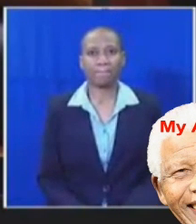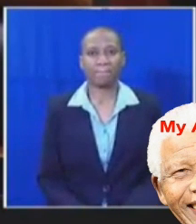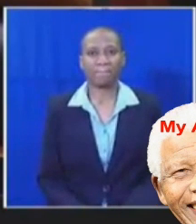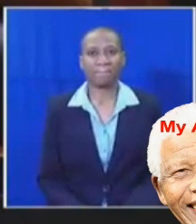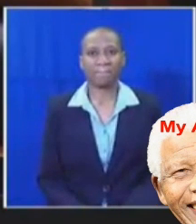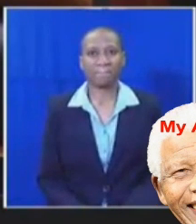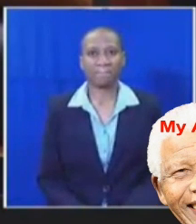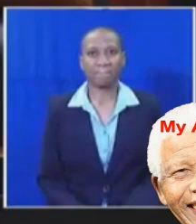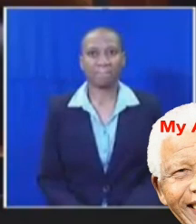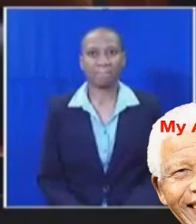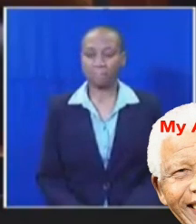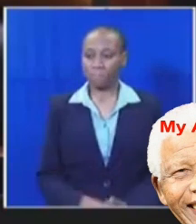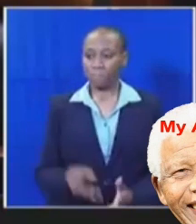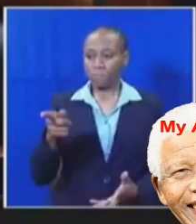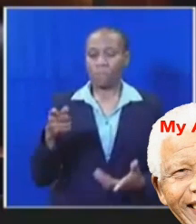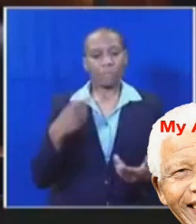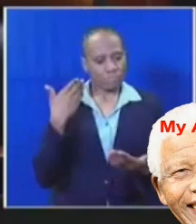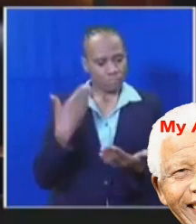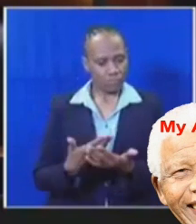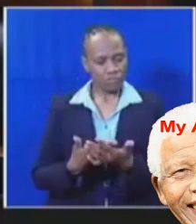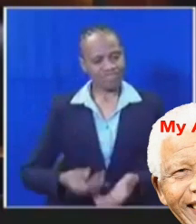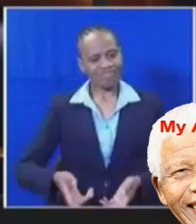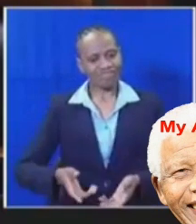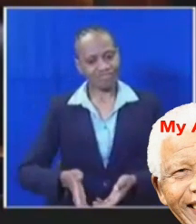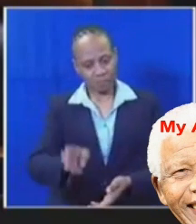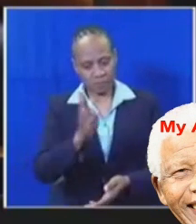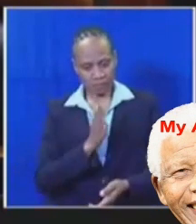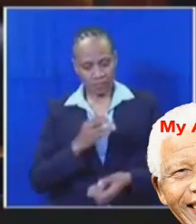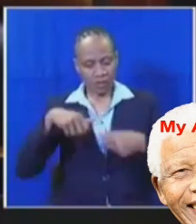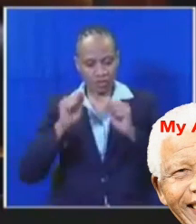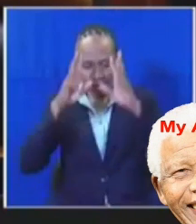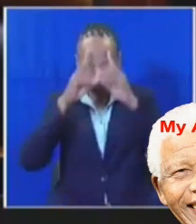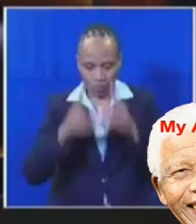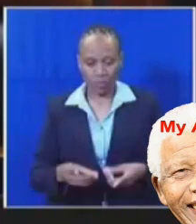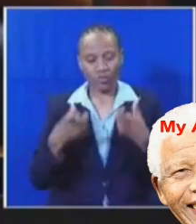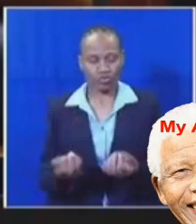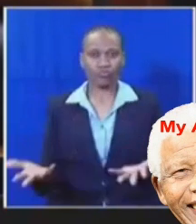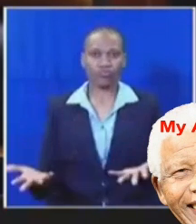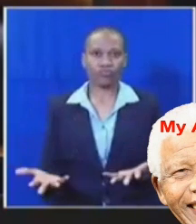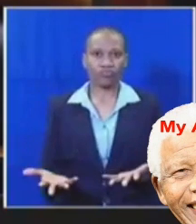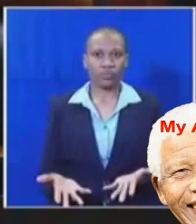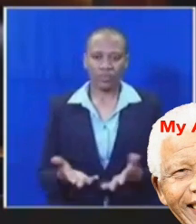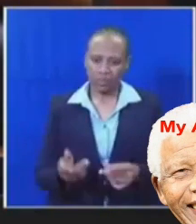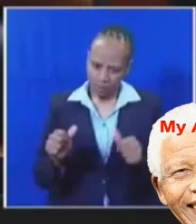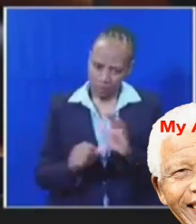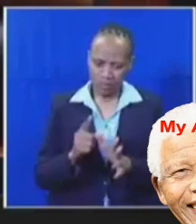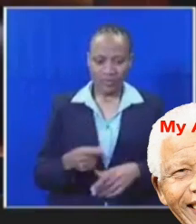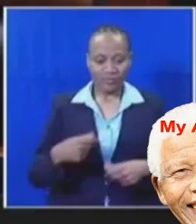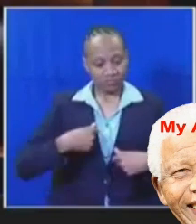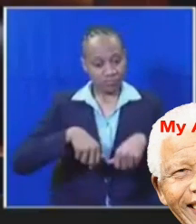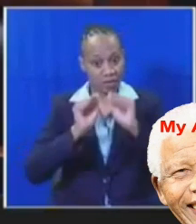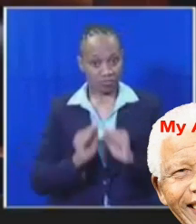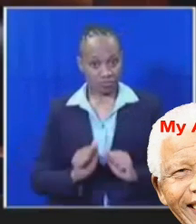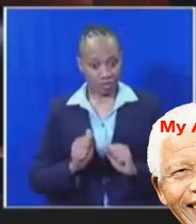ask the chair to rule one way or the other. It is for that reason that you reserve your ruling as a chair. And